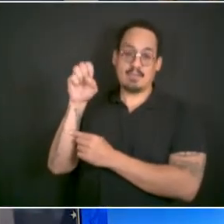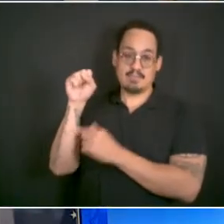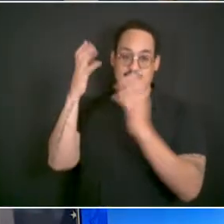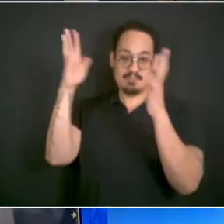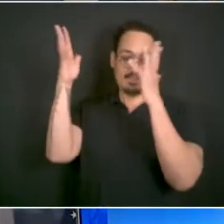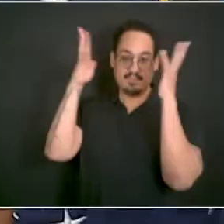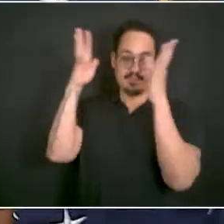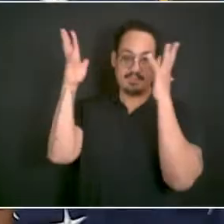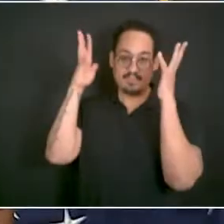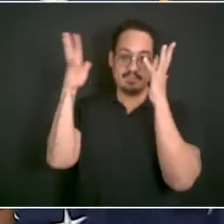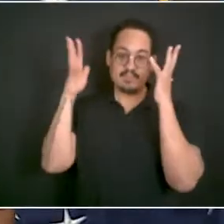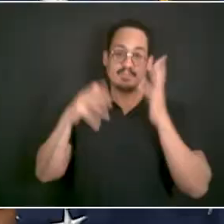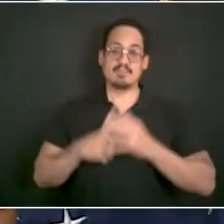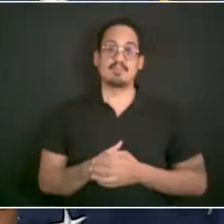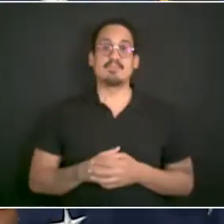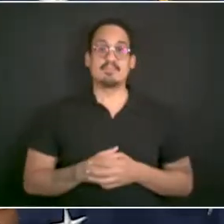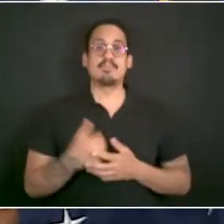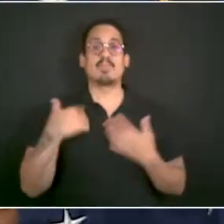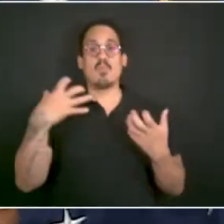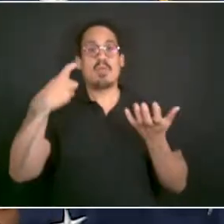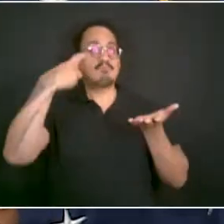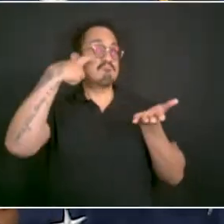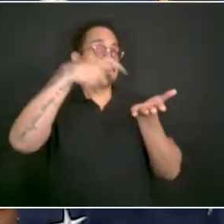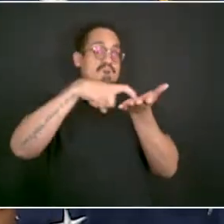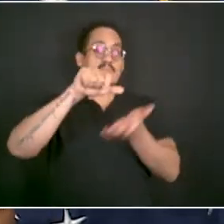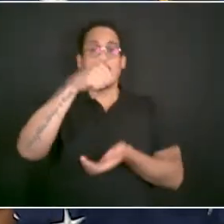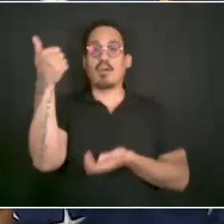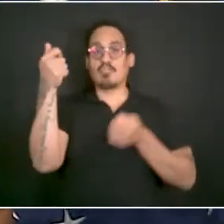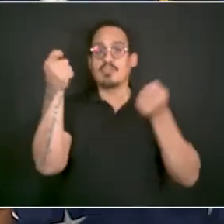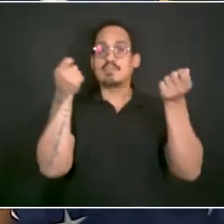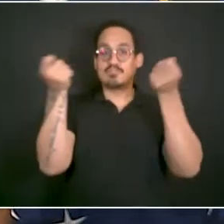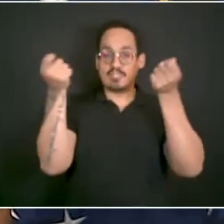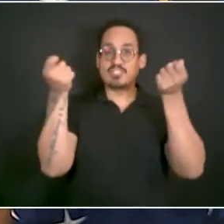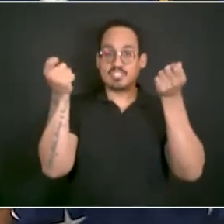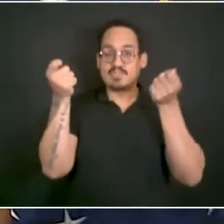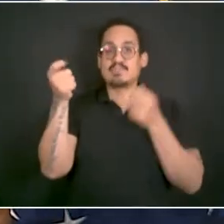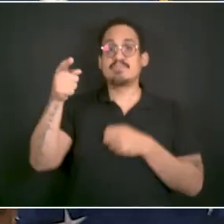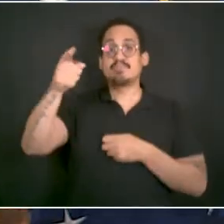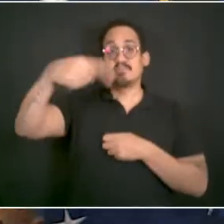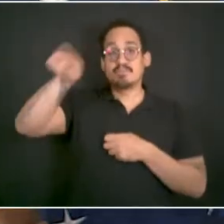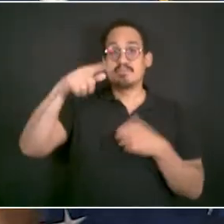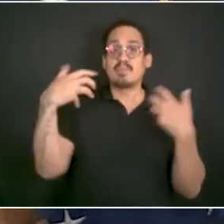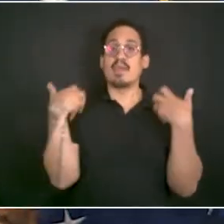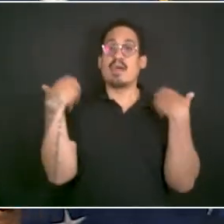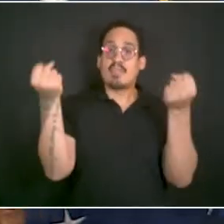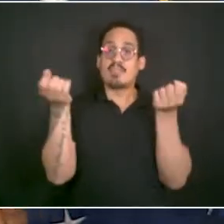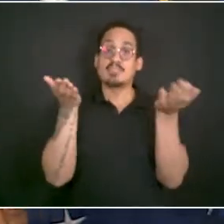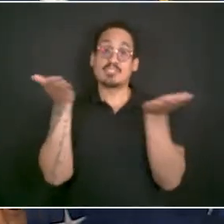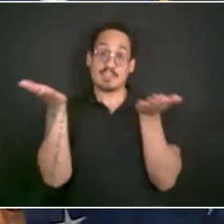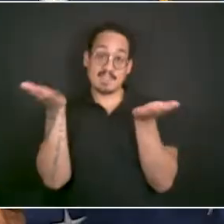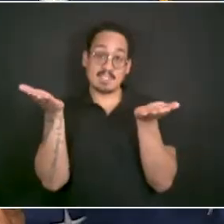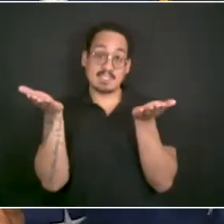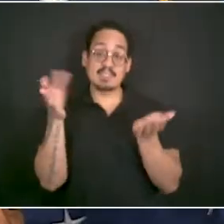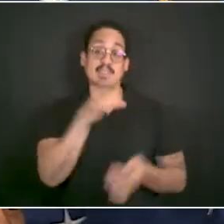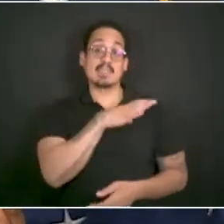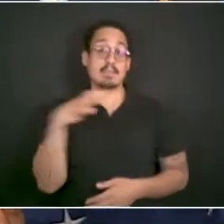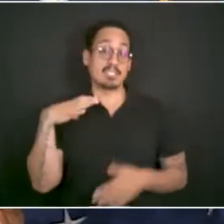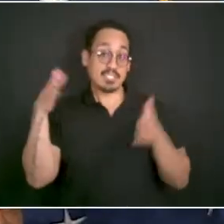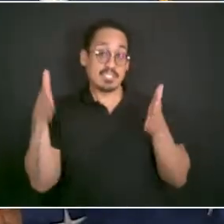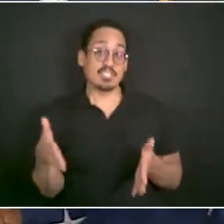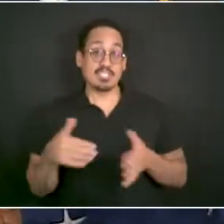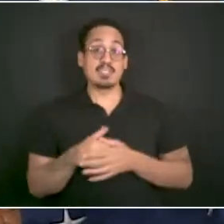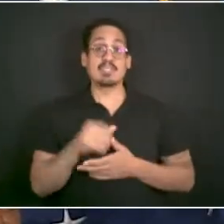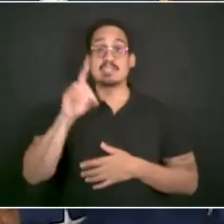Want to acknowledge others in the administration who are here. Deputy Mayor for Health and Human Services, Suzanne Miles-Gustav. Deputy Mayor for Operations and the DVS alum, Jeff